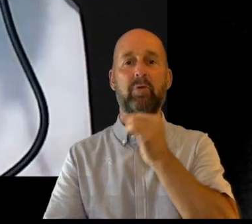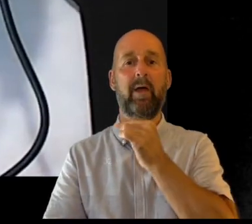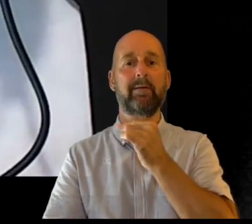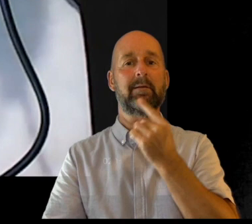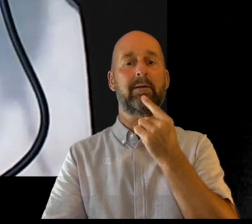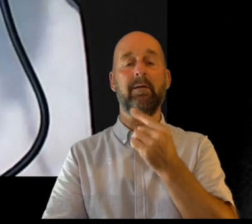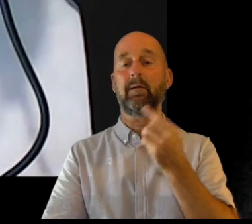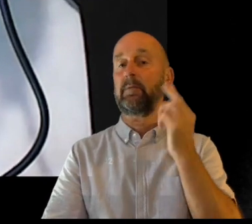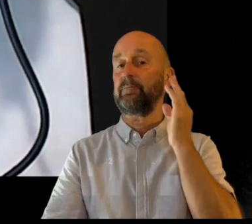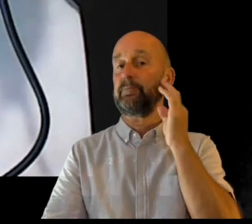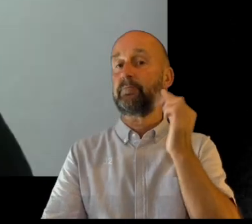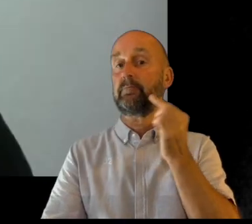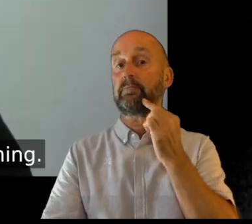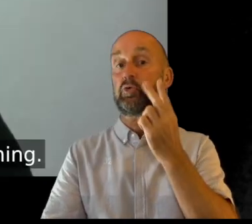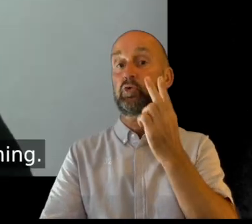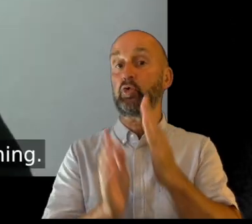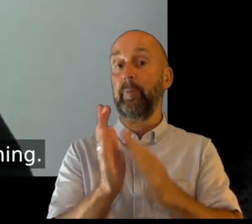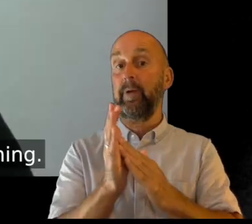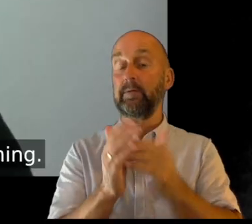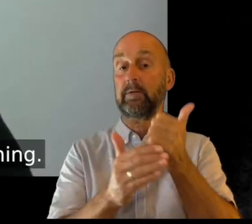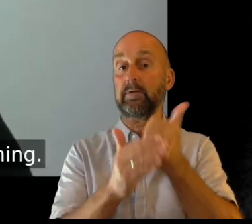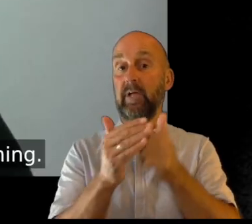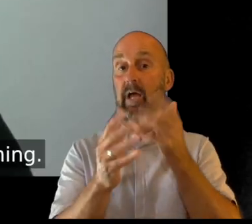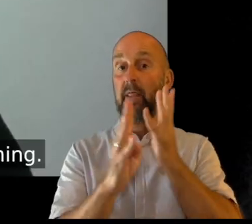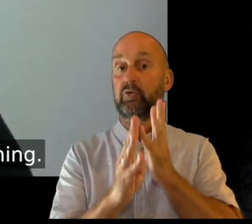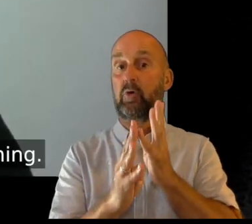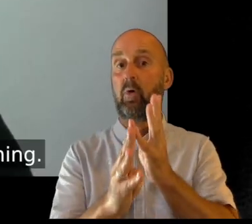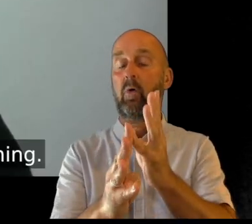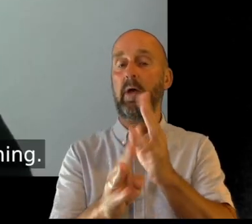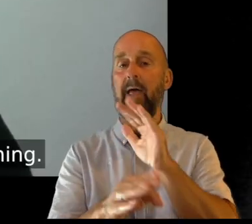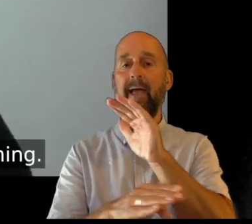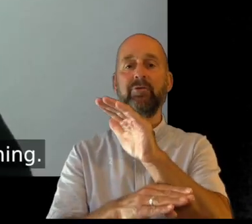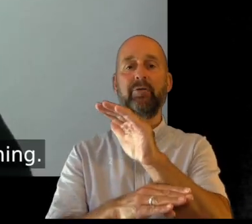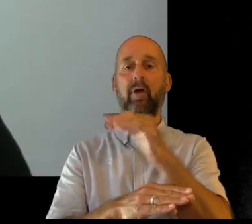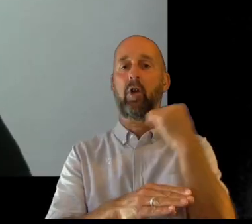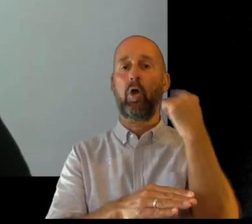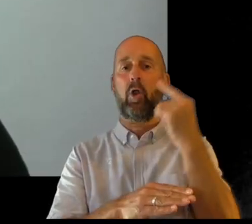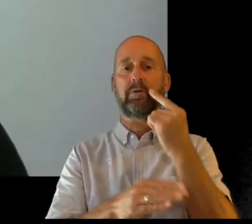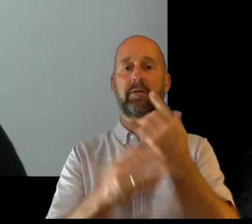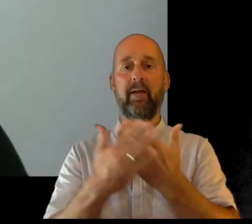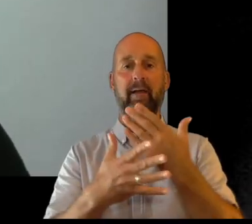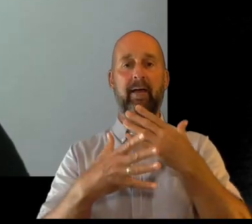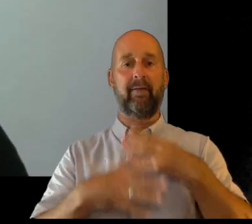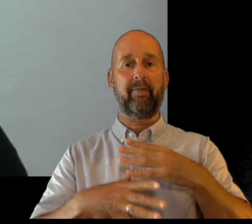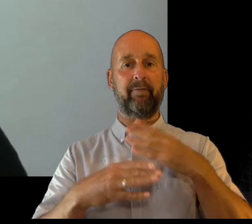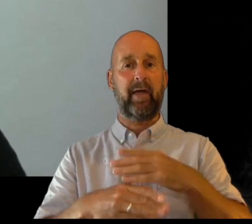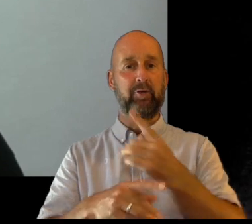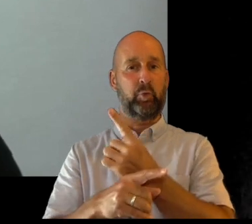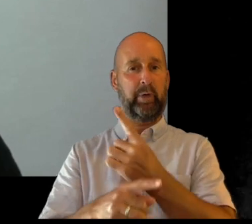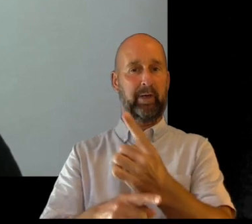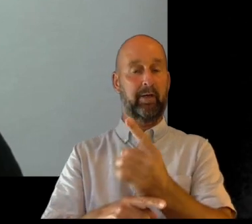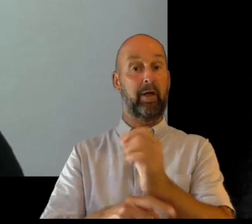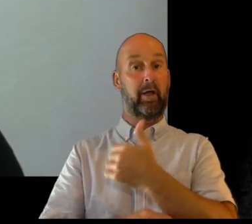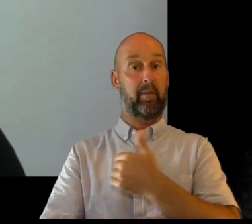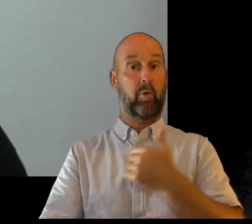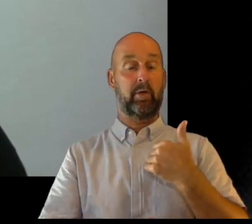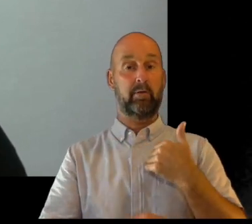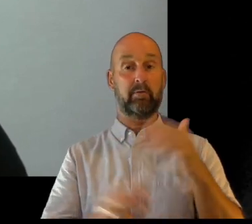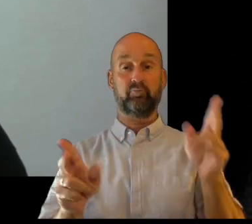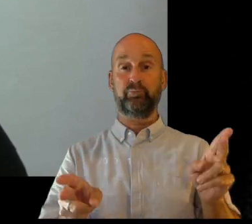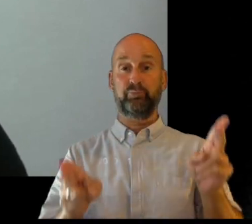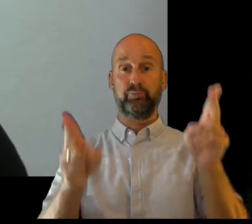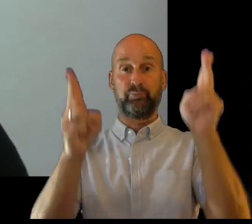say, 2 minutes to show start. Exterior, London Fashion Week, morning. A retro utilitarian